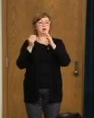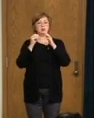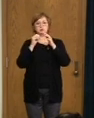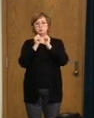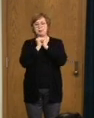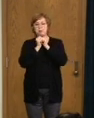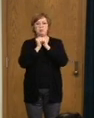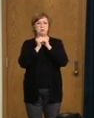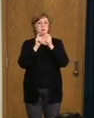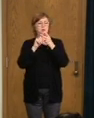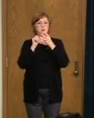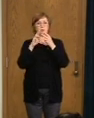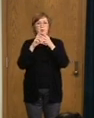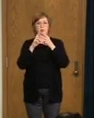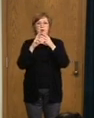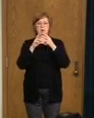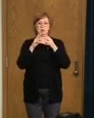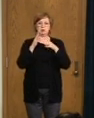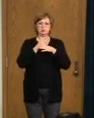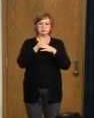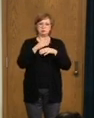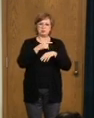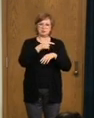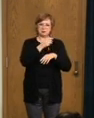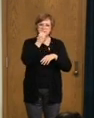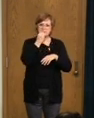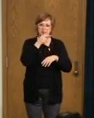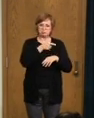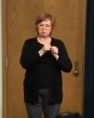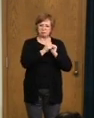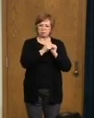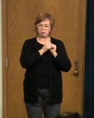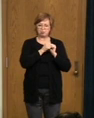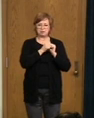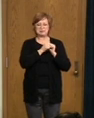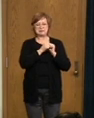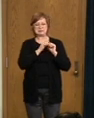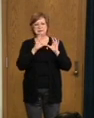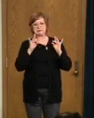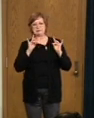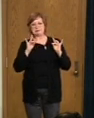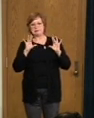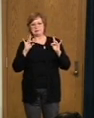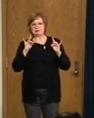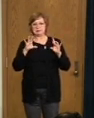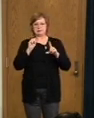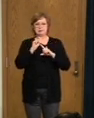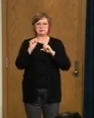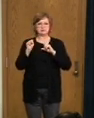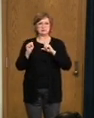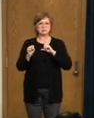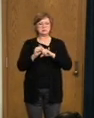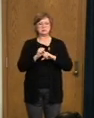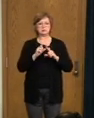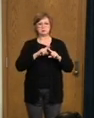structured environment. So I think we really need to focus on where the transmission is happening, which is mostly in